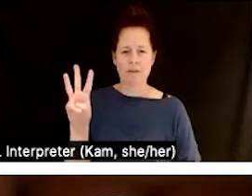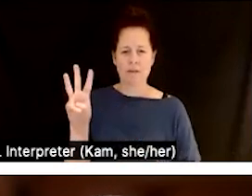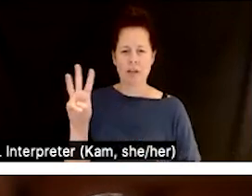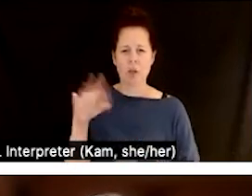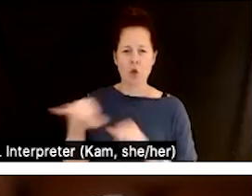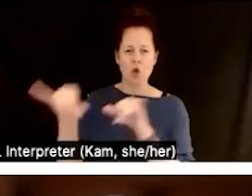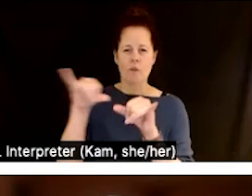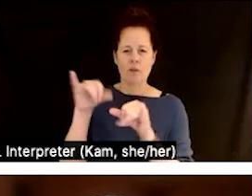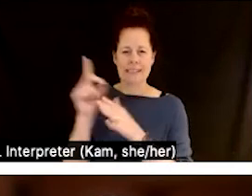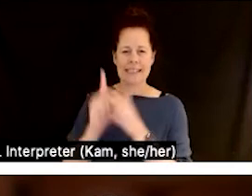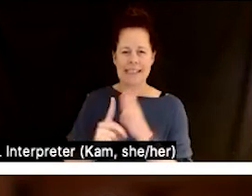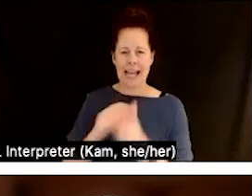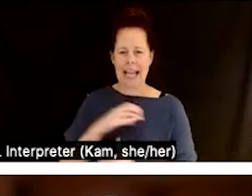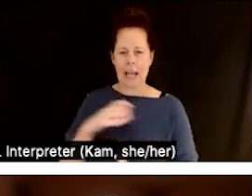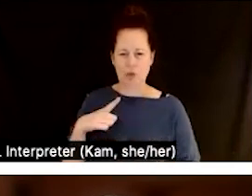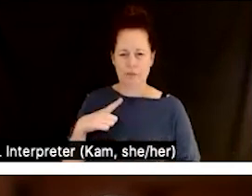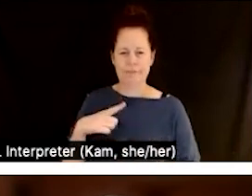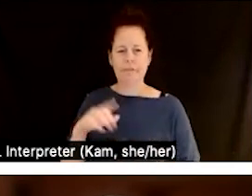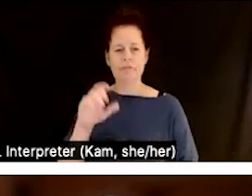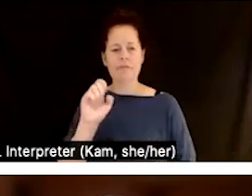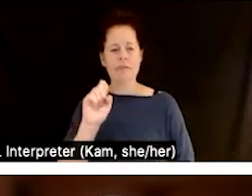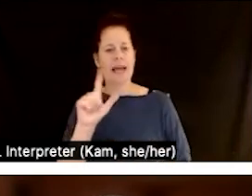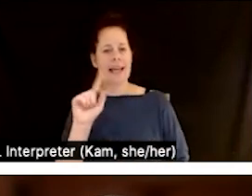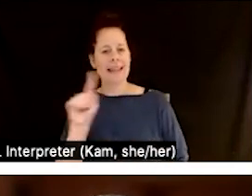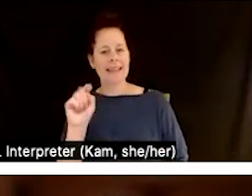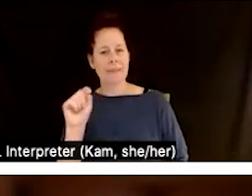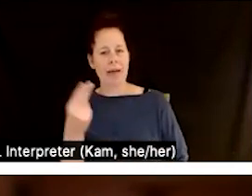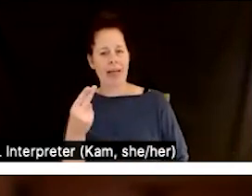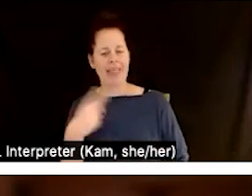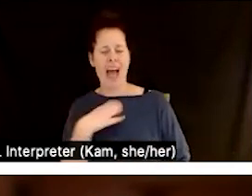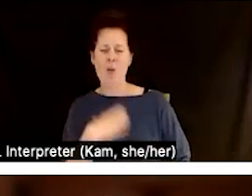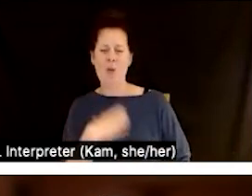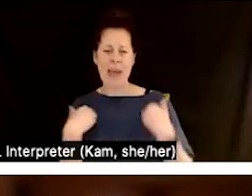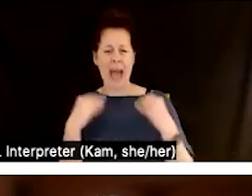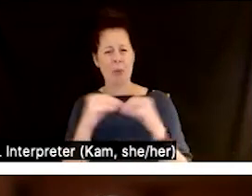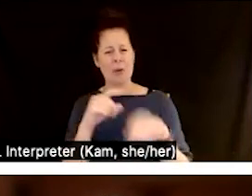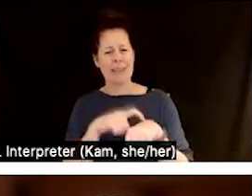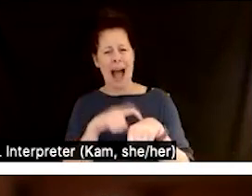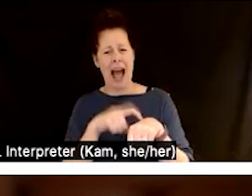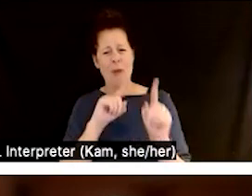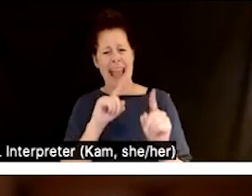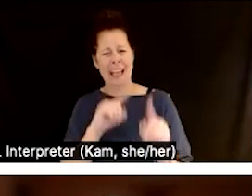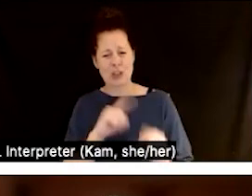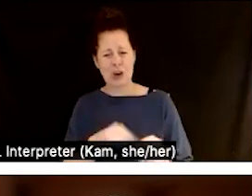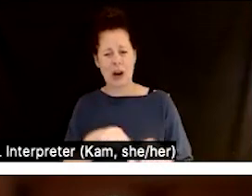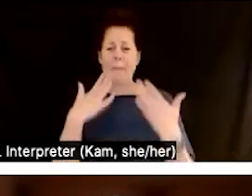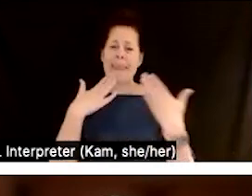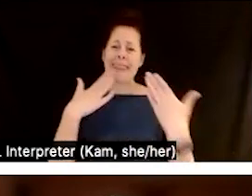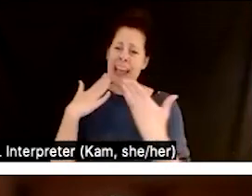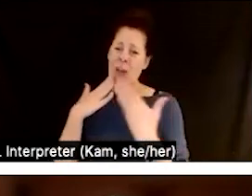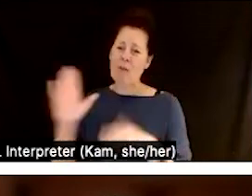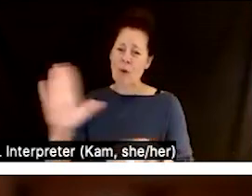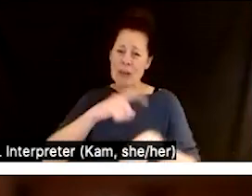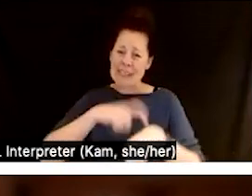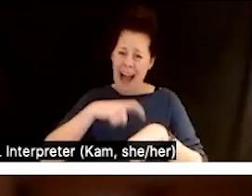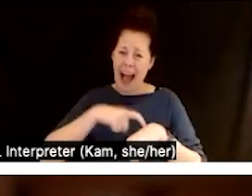Well, I wish we had more time to answer more questions and have more of a discussion, but I want to thank you all for spending time with us this